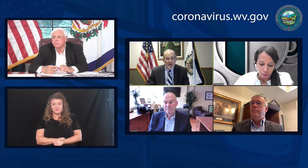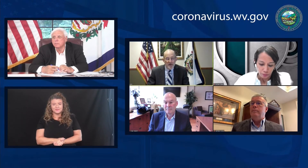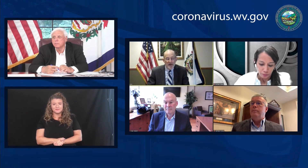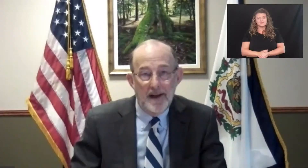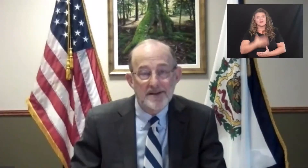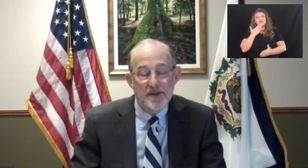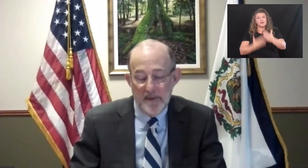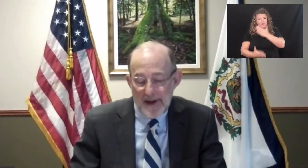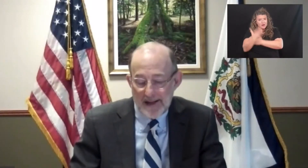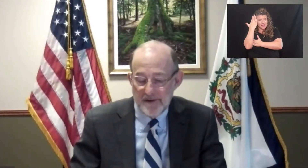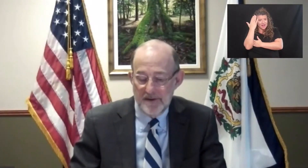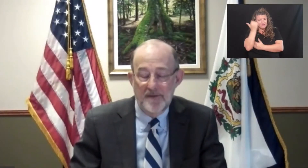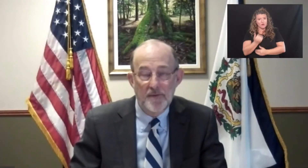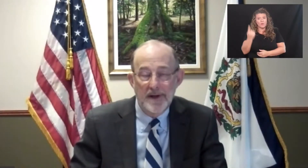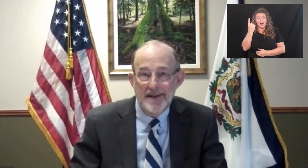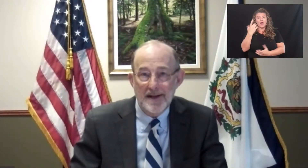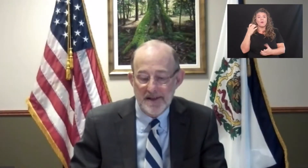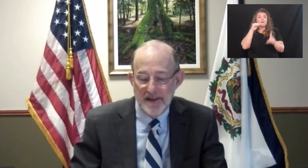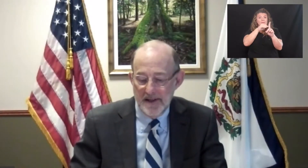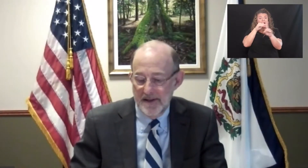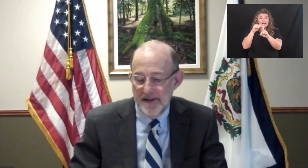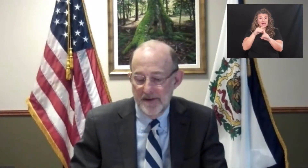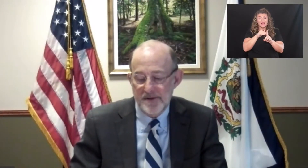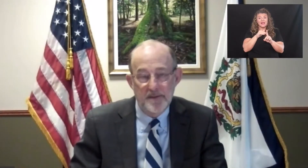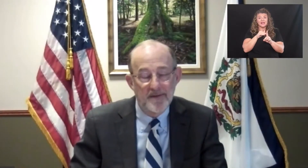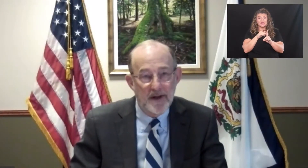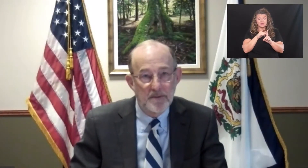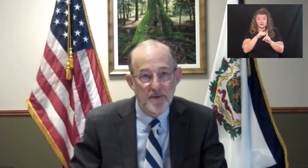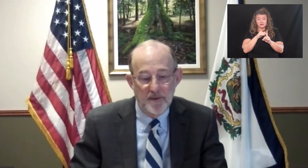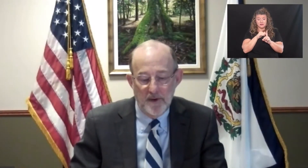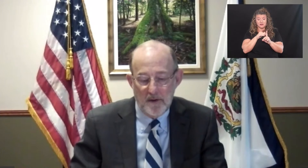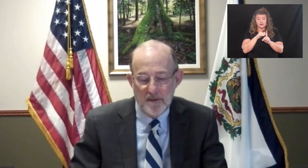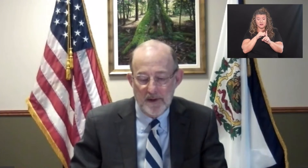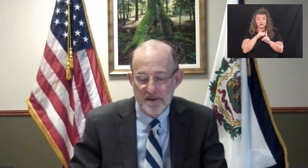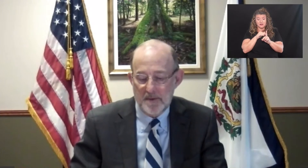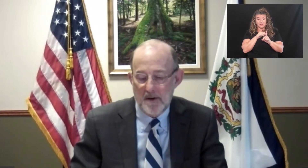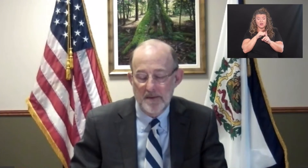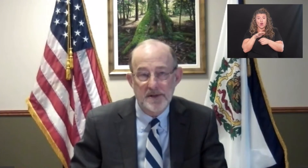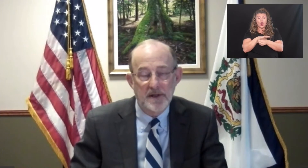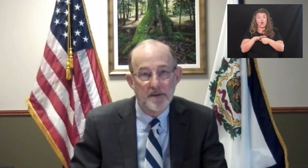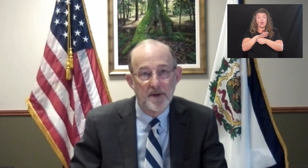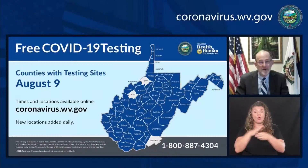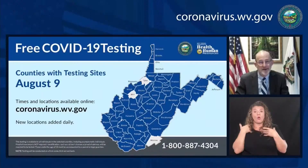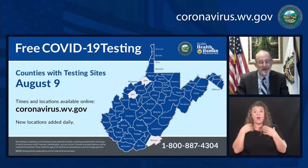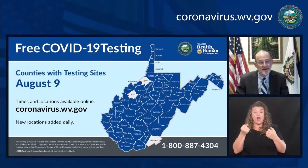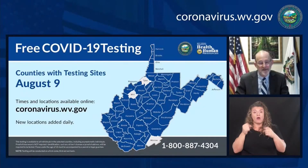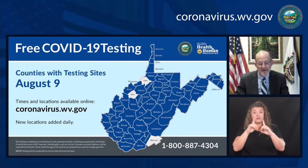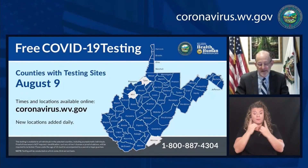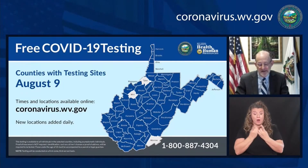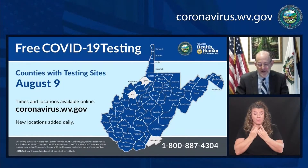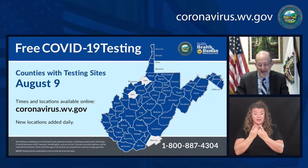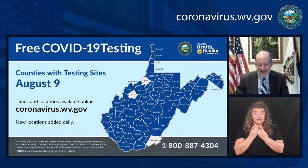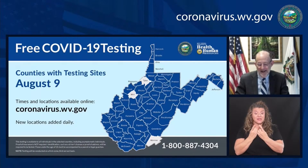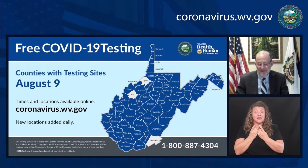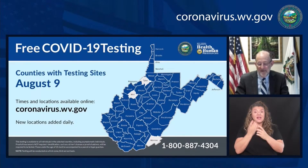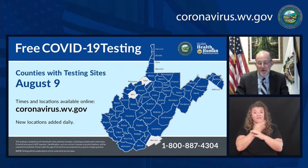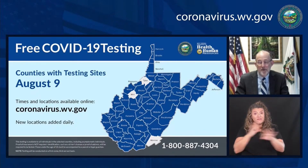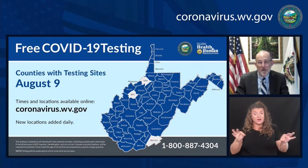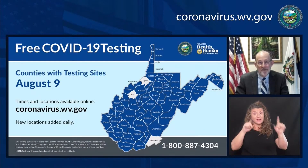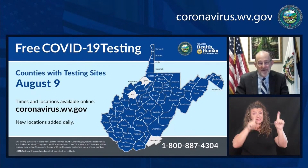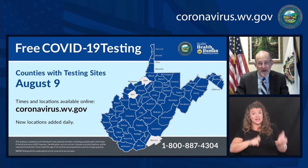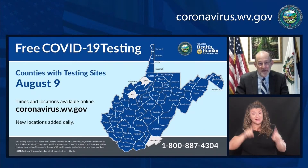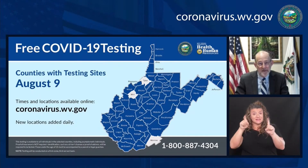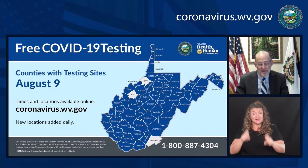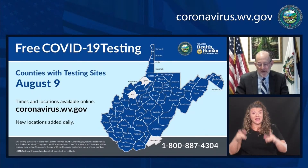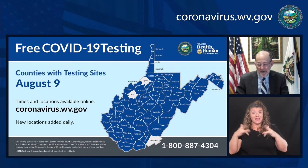Good morning, everyone. As a reminder, free testing continues to be available through local health departments and community testing events. If